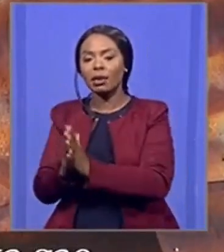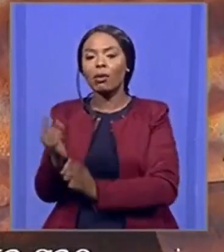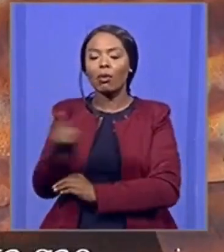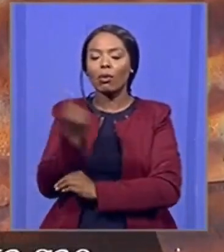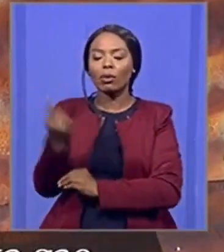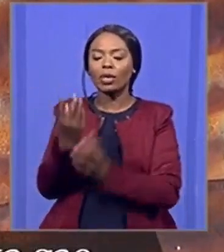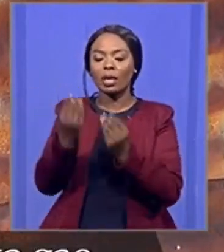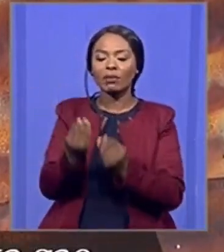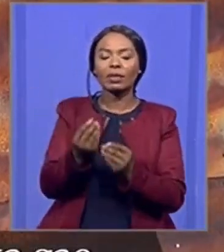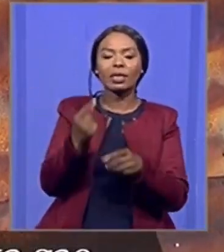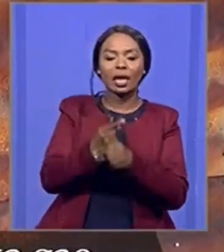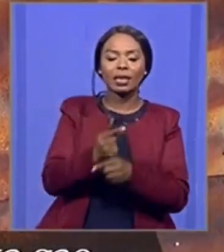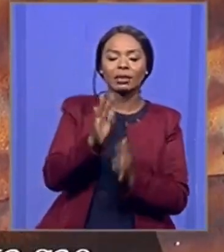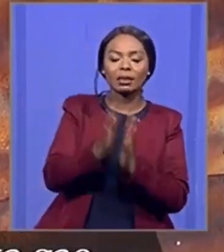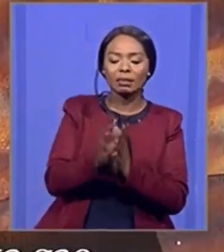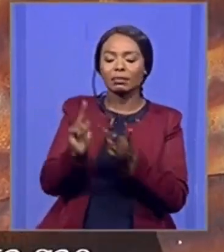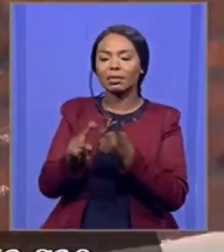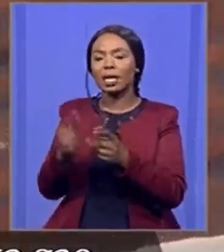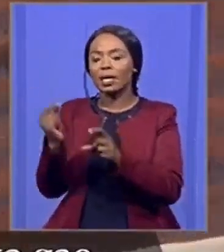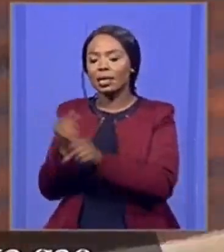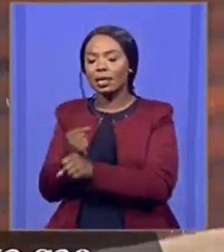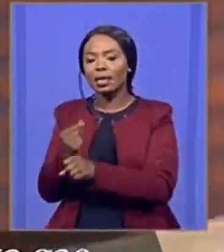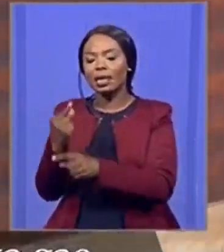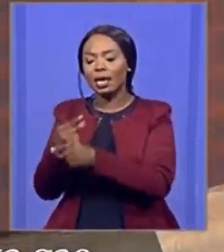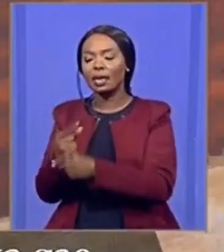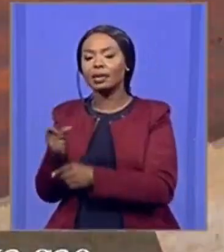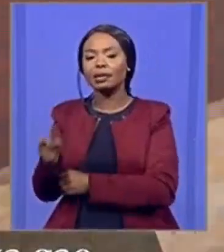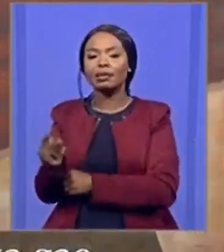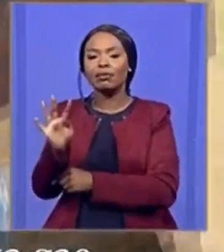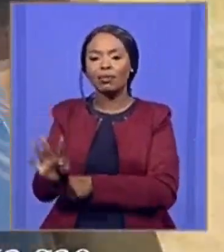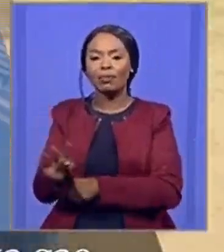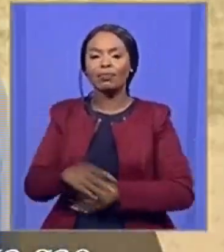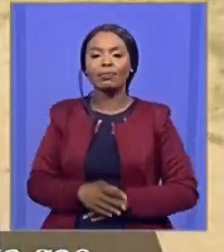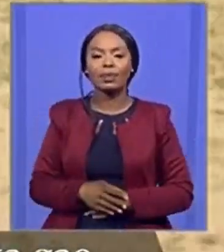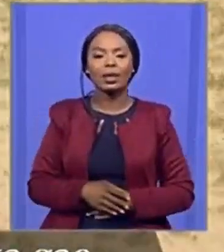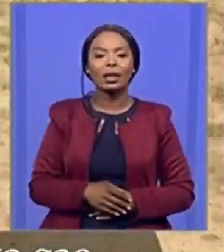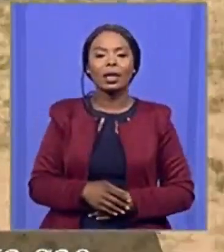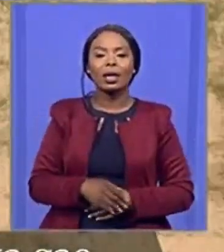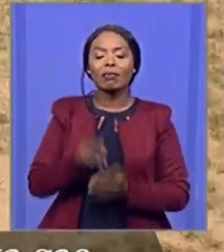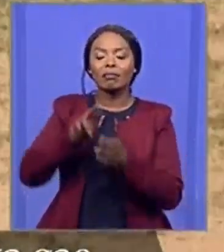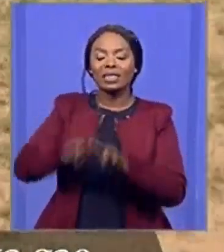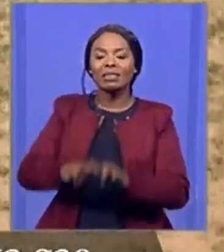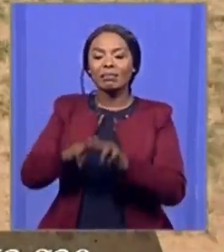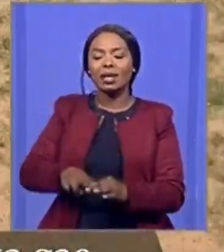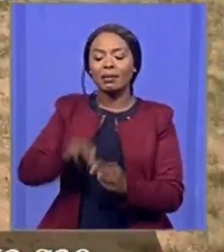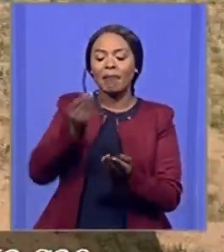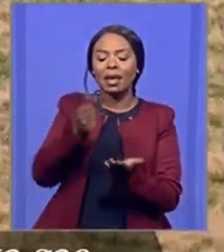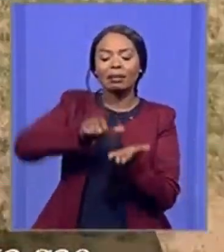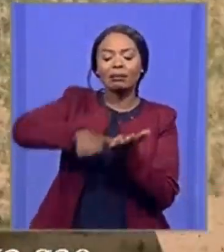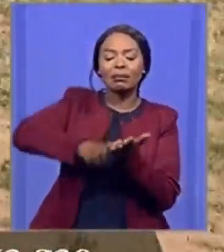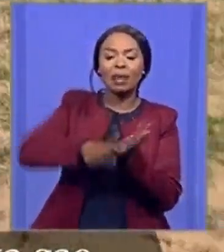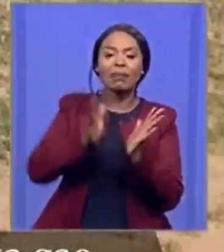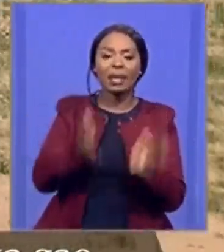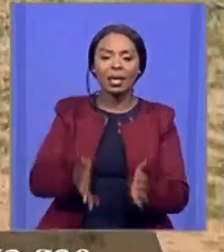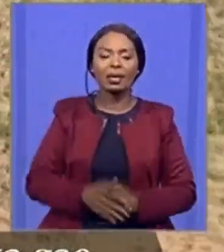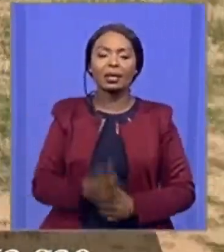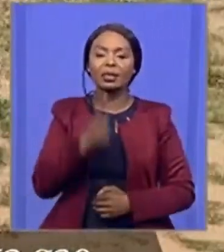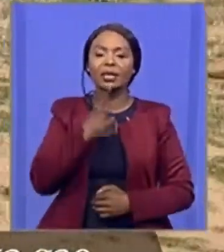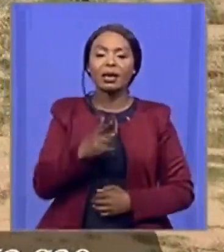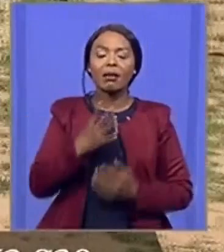le wa 4 ba iphediša ka mašeleng a mpiwa fela wa ditšhiwana. Motloutse o re seemo seo ba ikhwetšago ka tlase ga